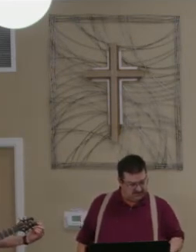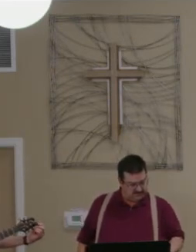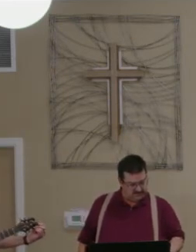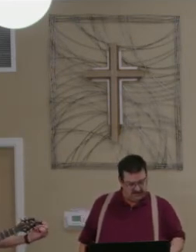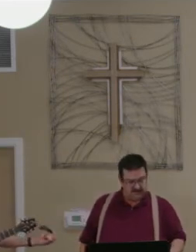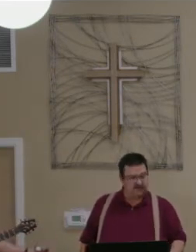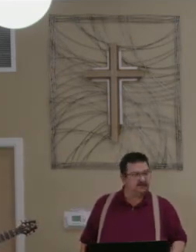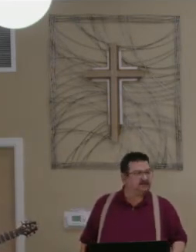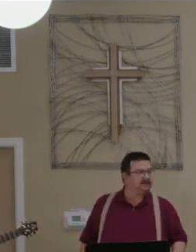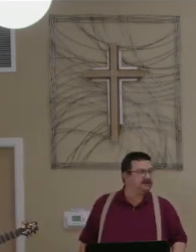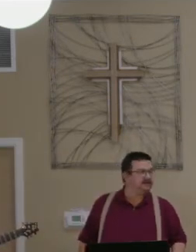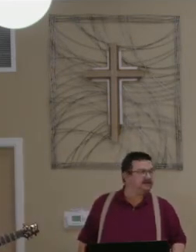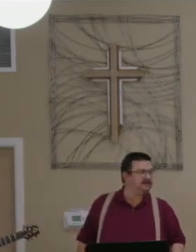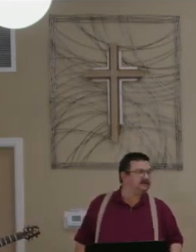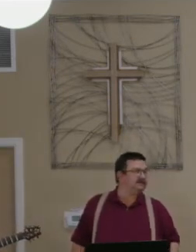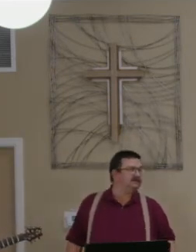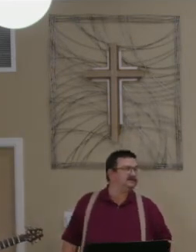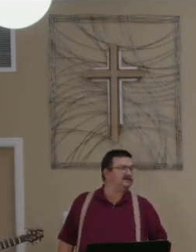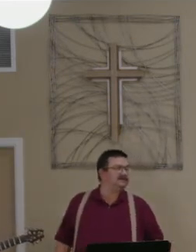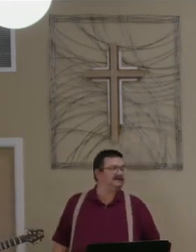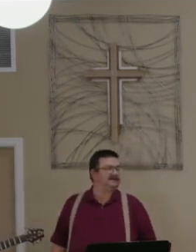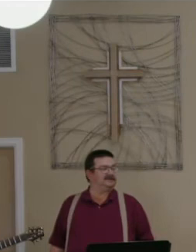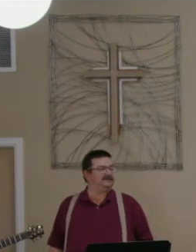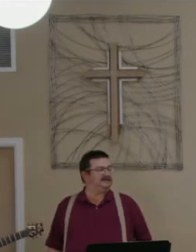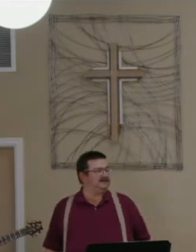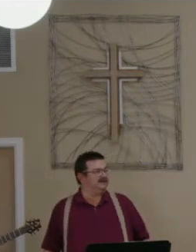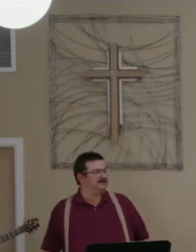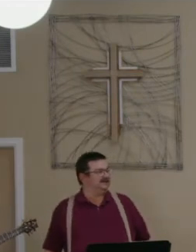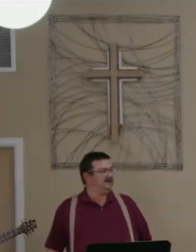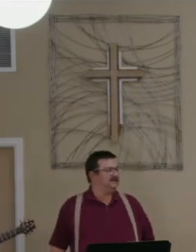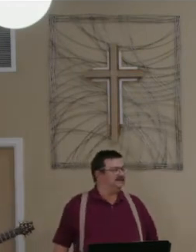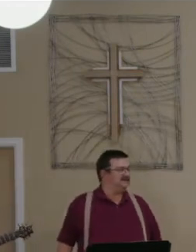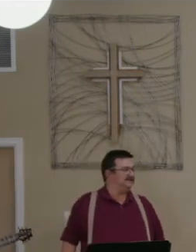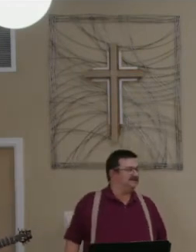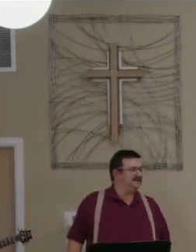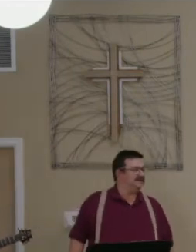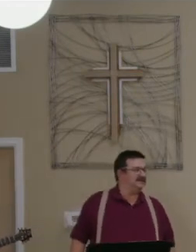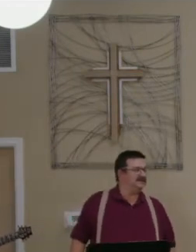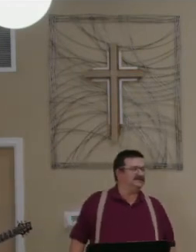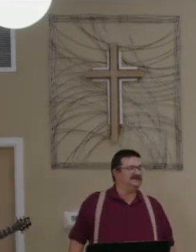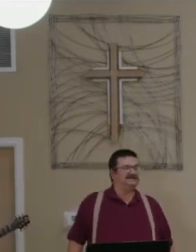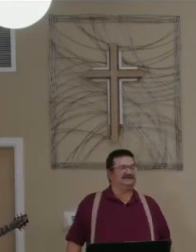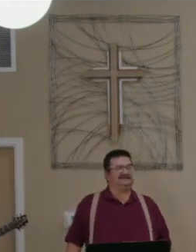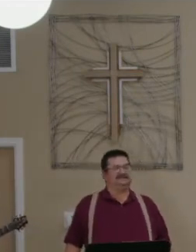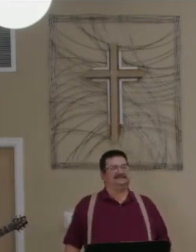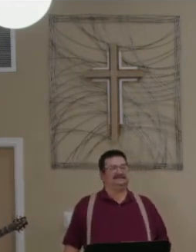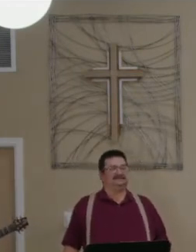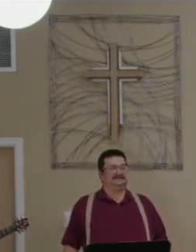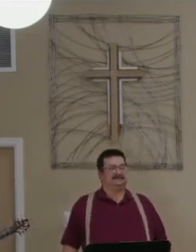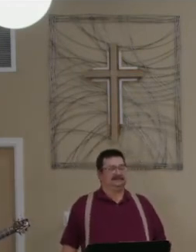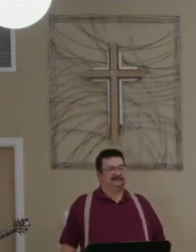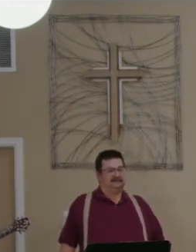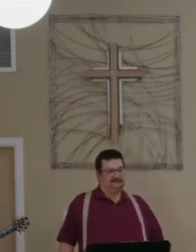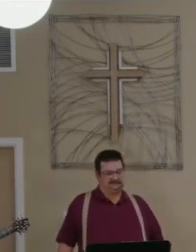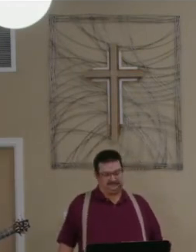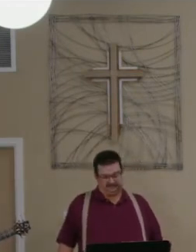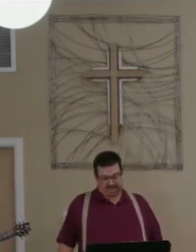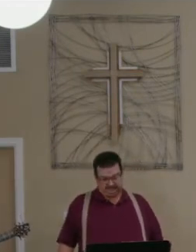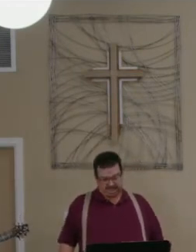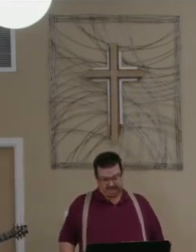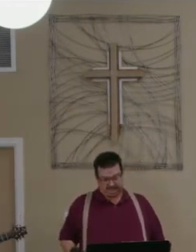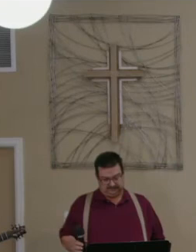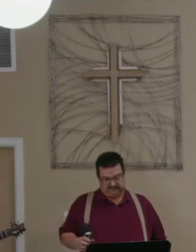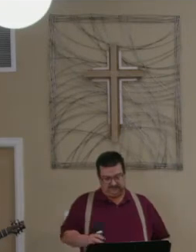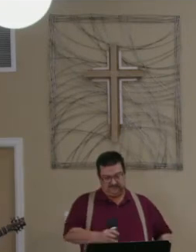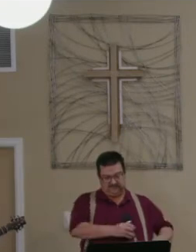donuts. Actually, we had cake this past Monday because it was left over from the Mother's Day meal. By the way, let me just say thank you to everyone,